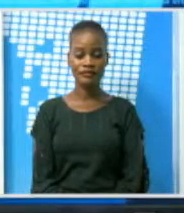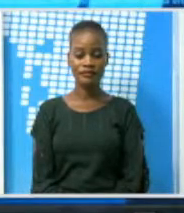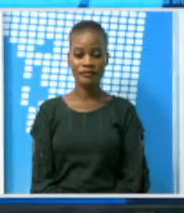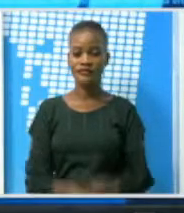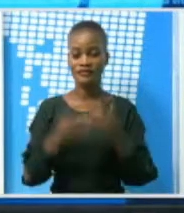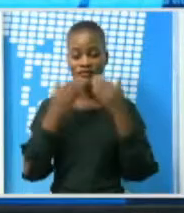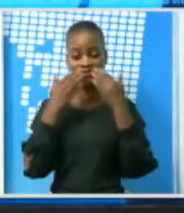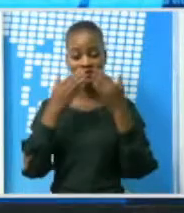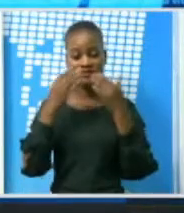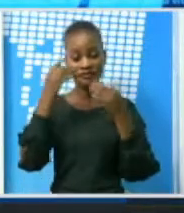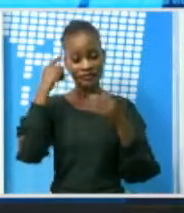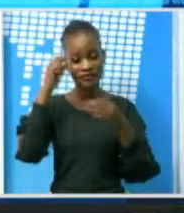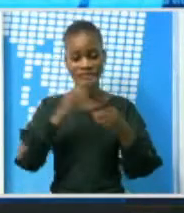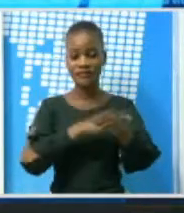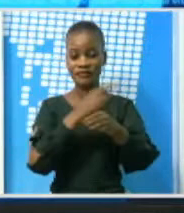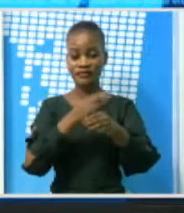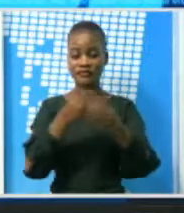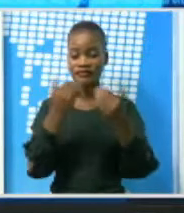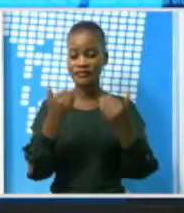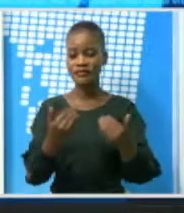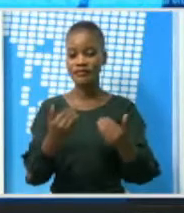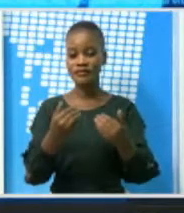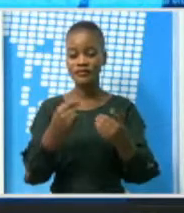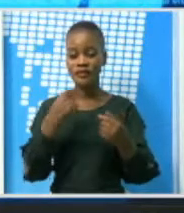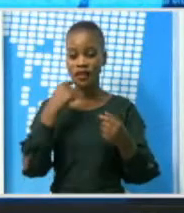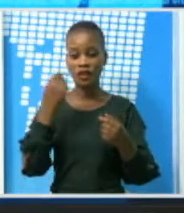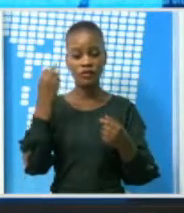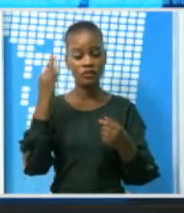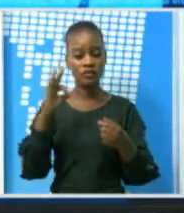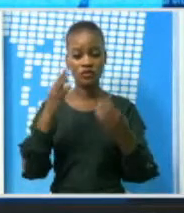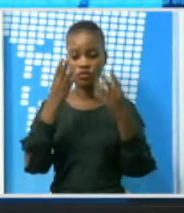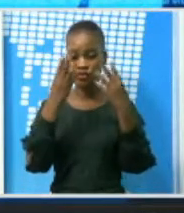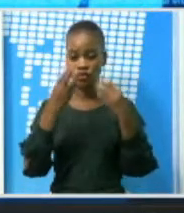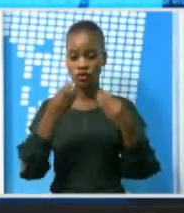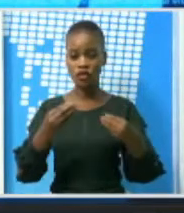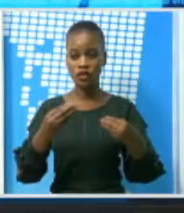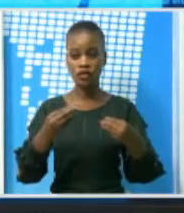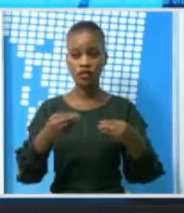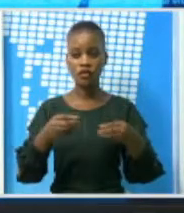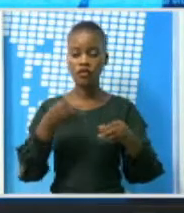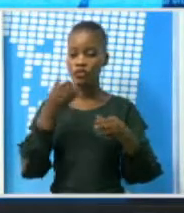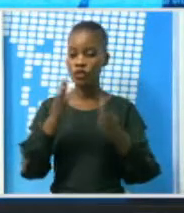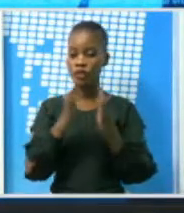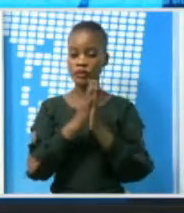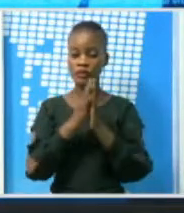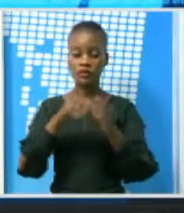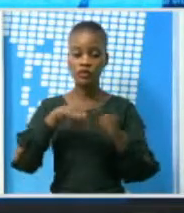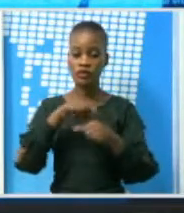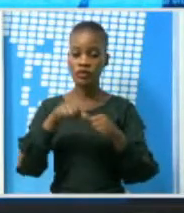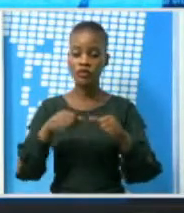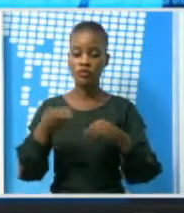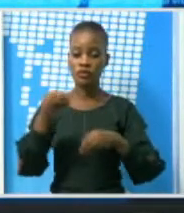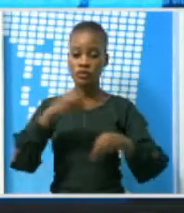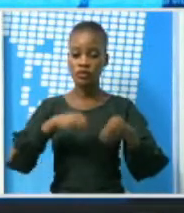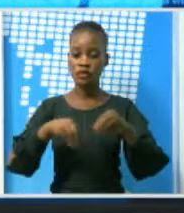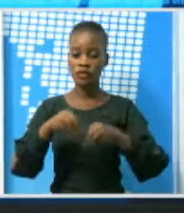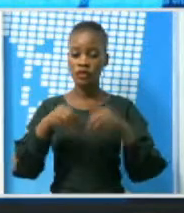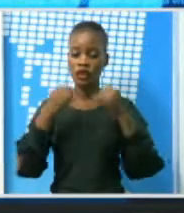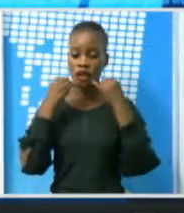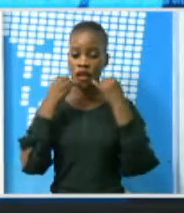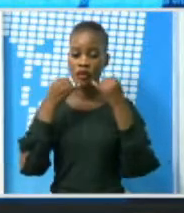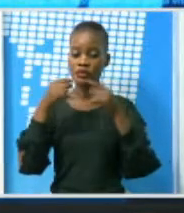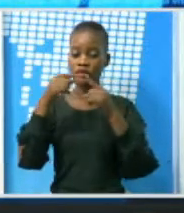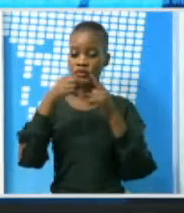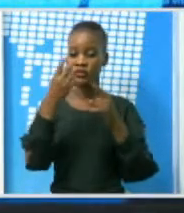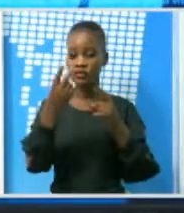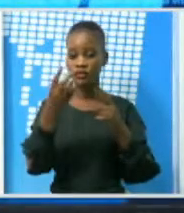Thank you, Monica Nabionga, for that report. Now, speaking of renewable energies, there's a story about funding of renewable energies.